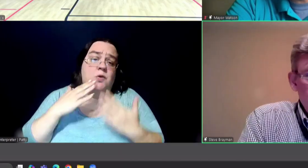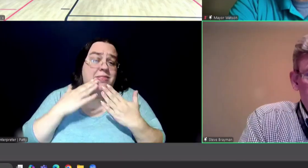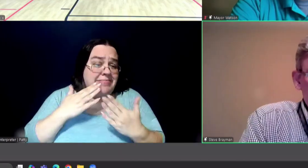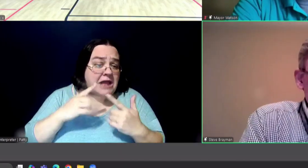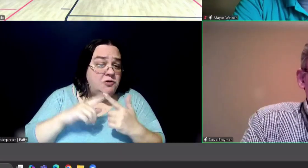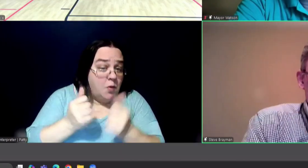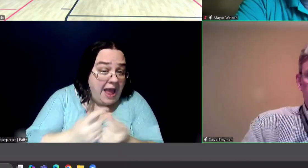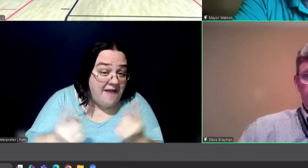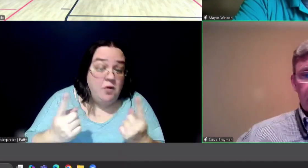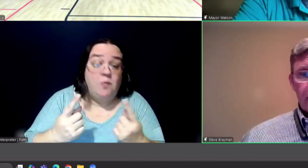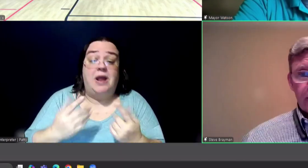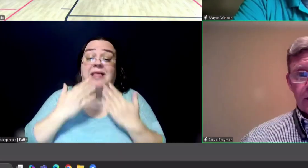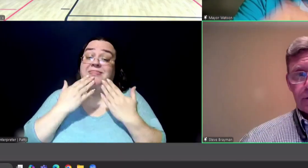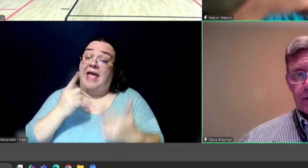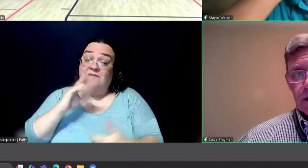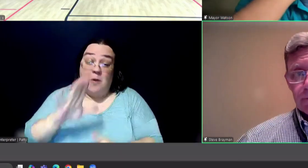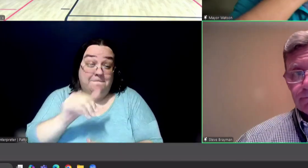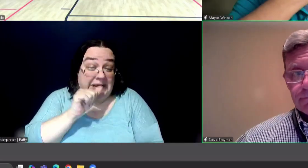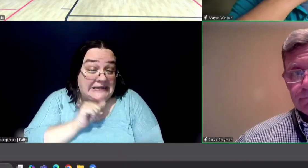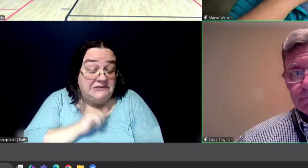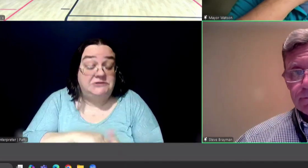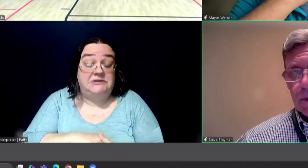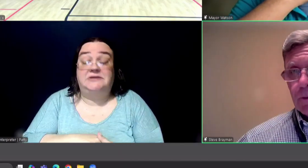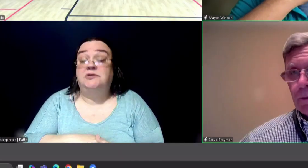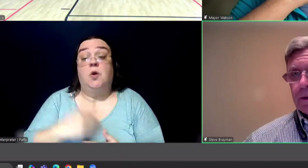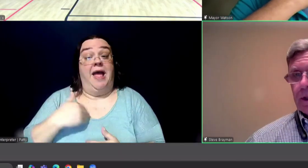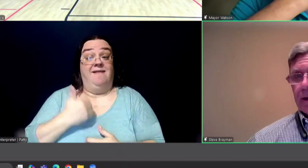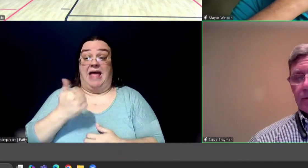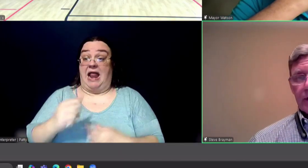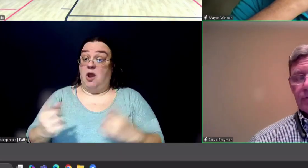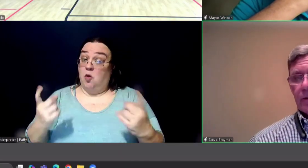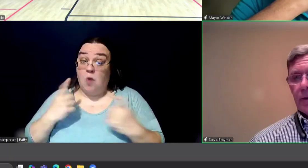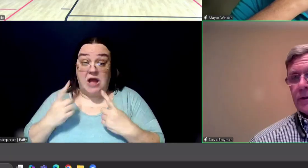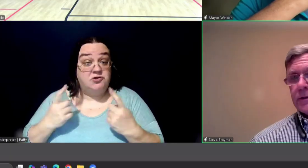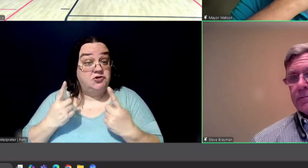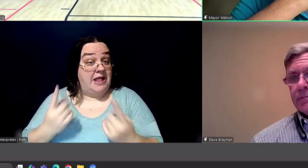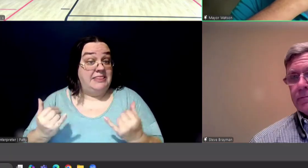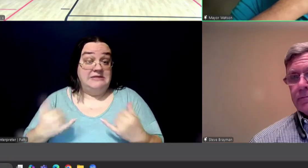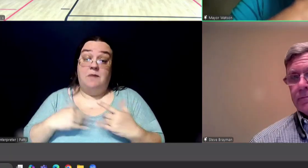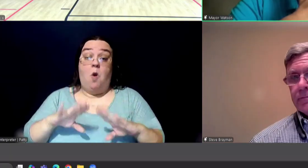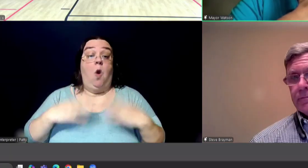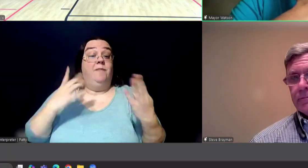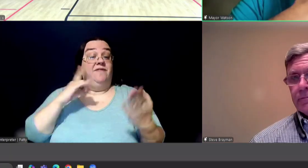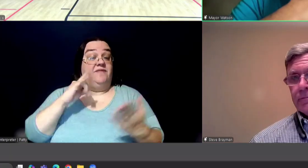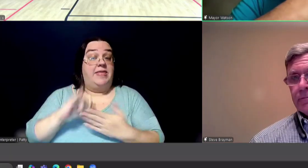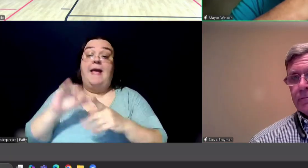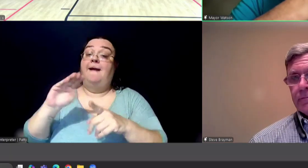if there's questions on this or anything else, I'm open to that. Thank you very much. Great, thank you.